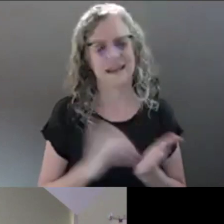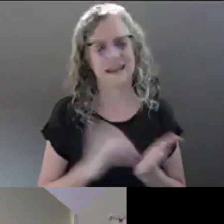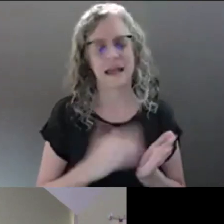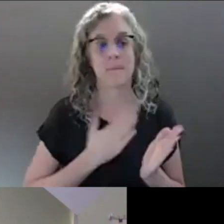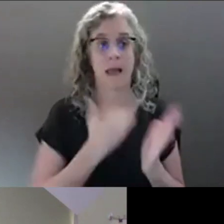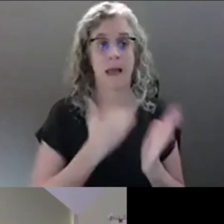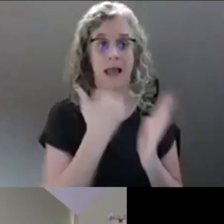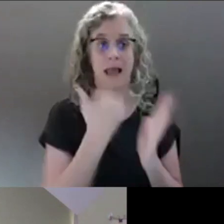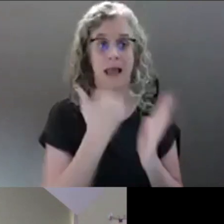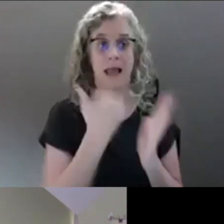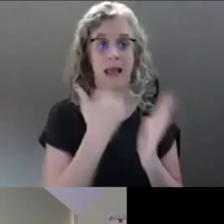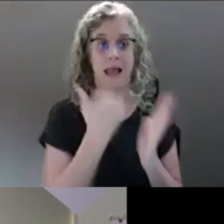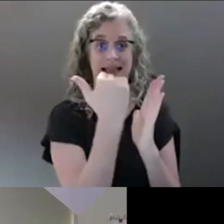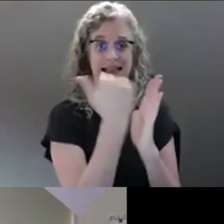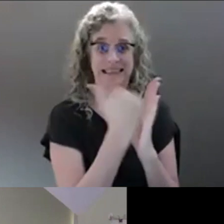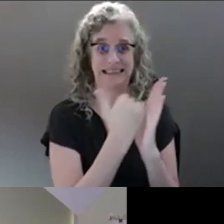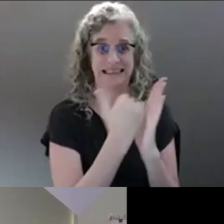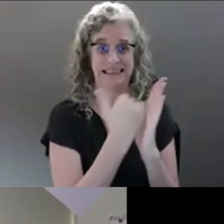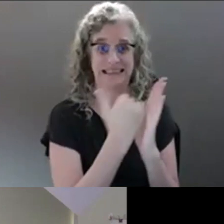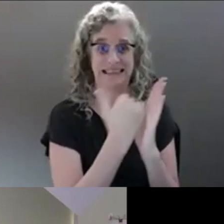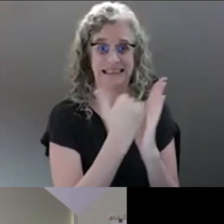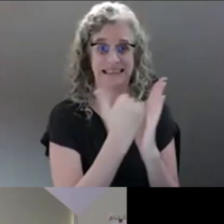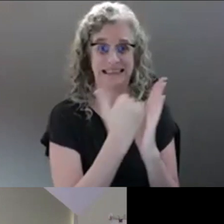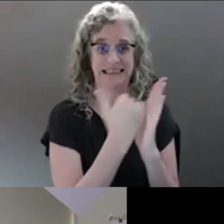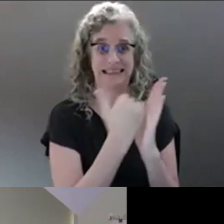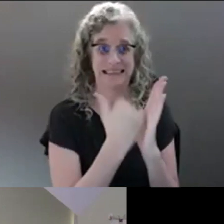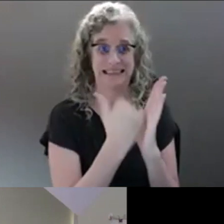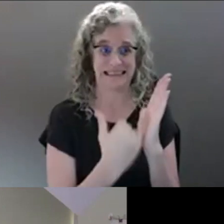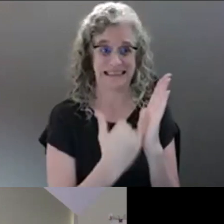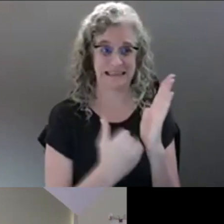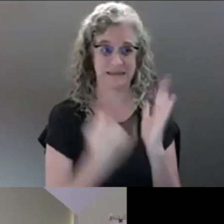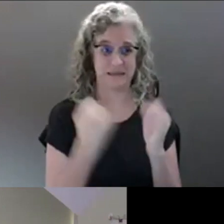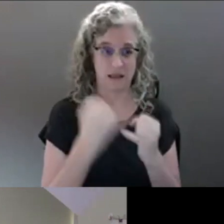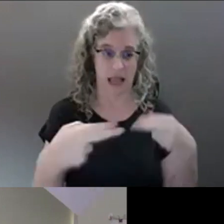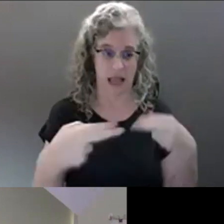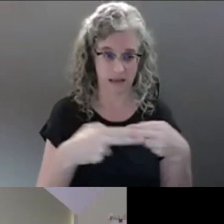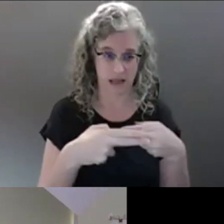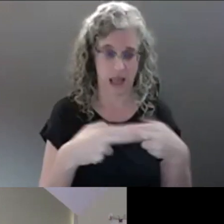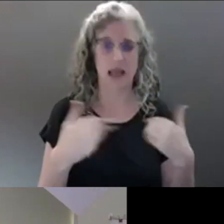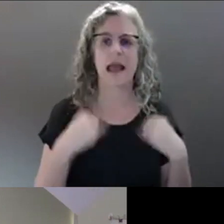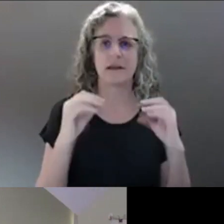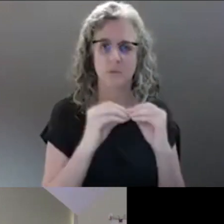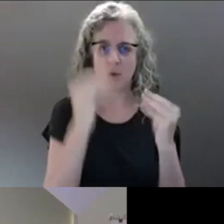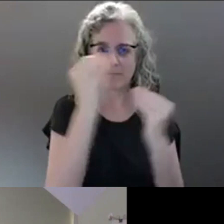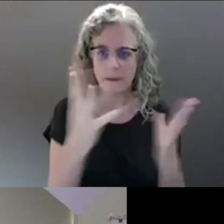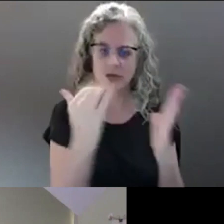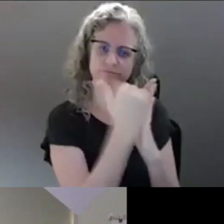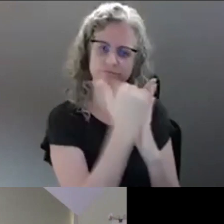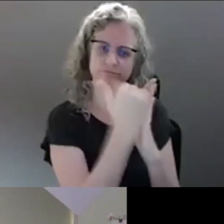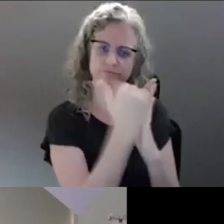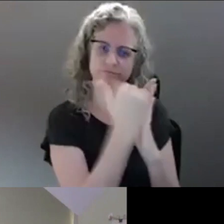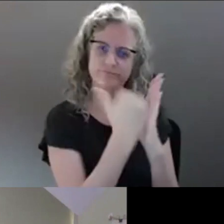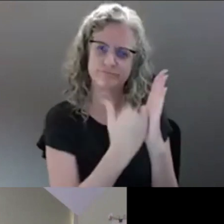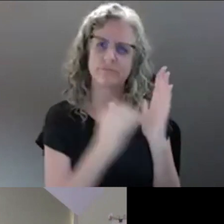protects people with disabilities in employment, then you can learn more about that. It's also great to seek out